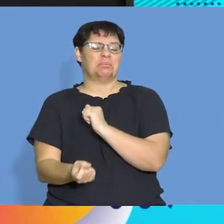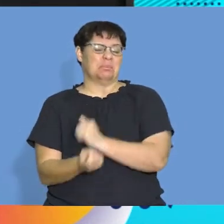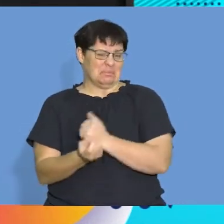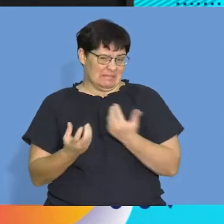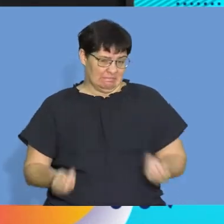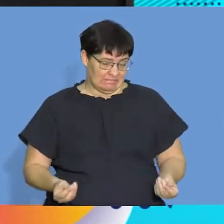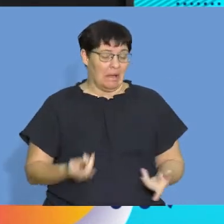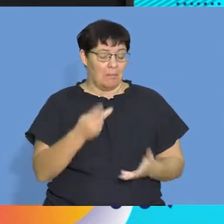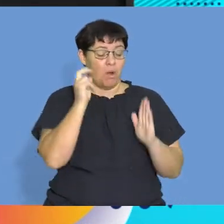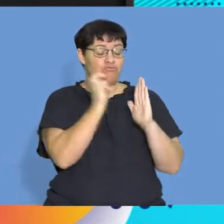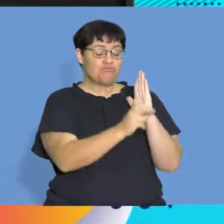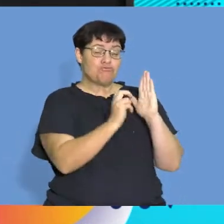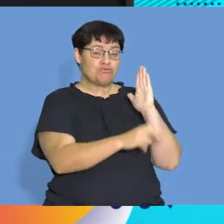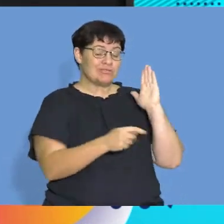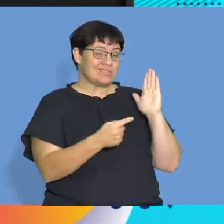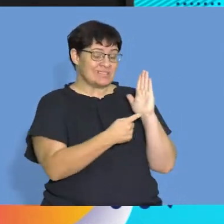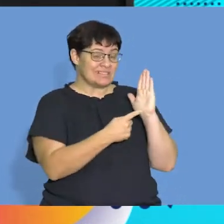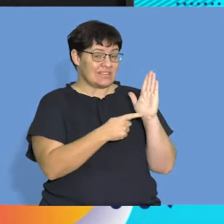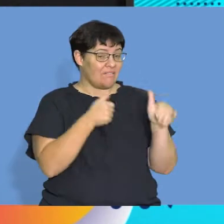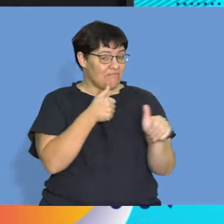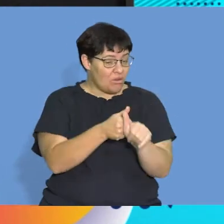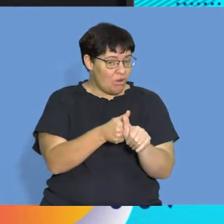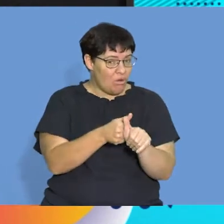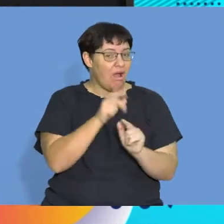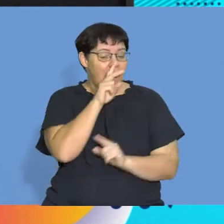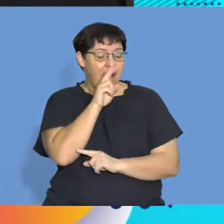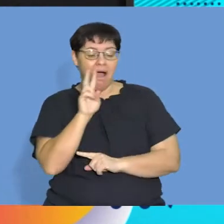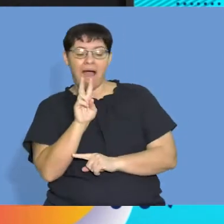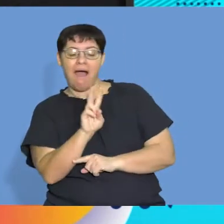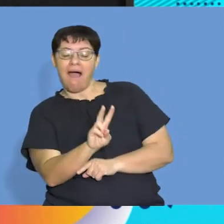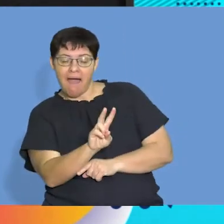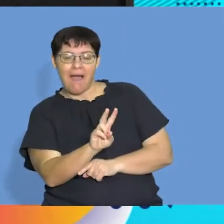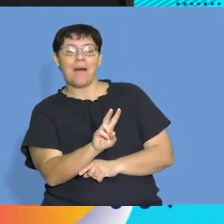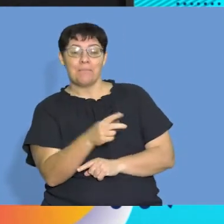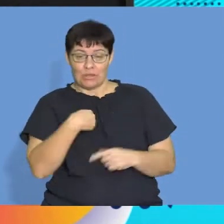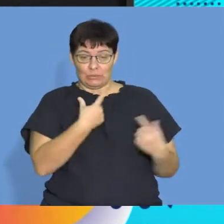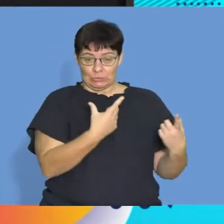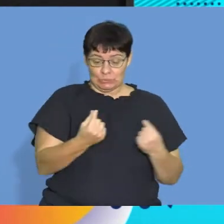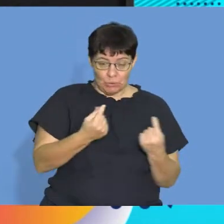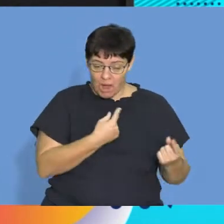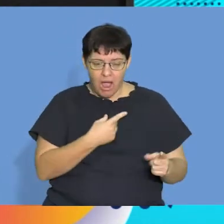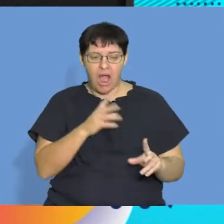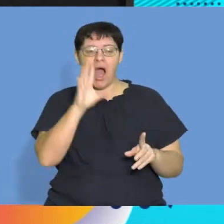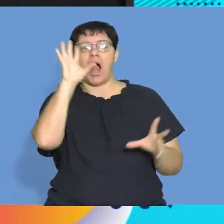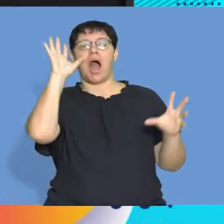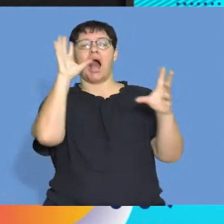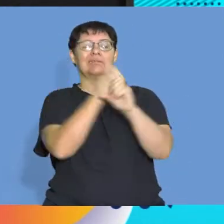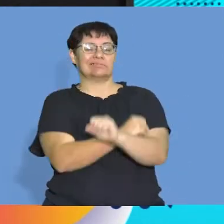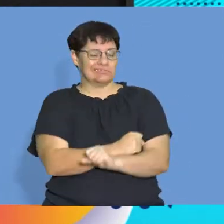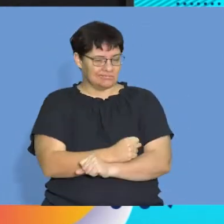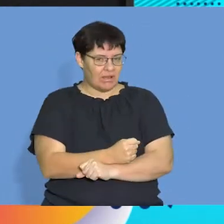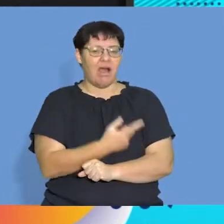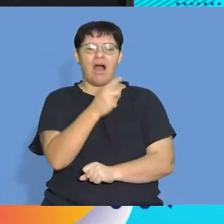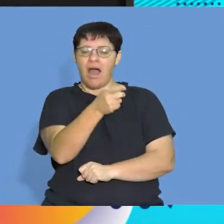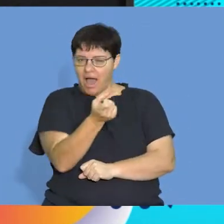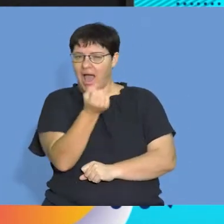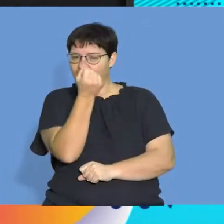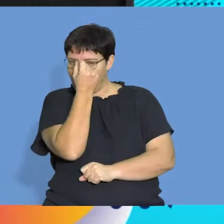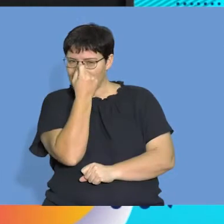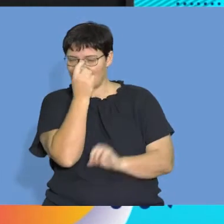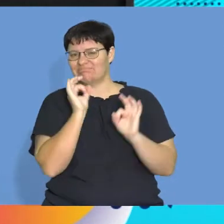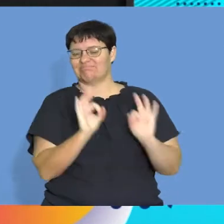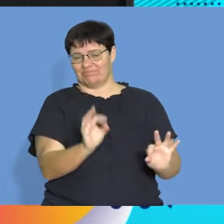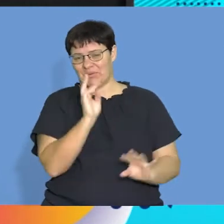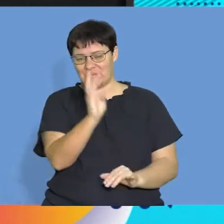that we're going to do here and with you tuning in so that you can see everything that I'm going to do, then we're going to remedy that situation. But